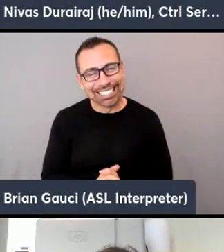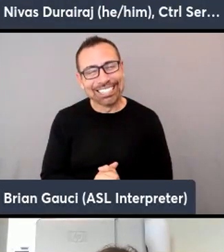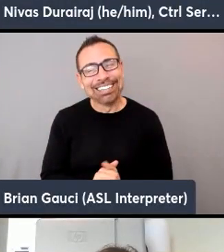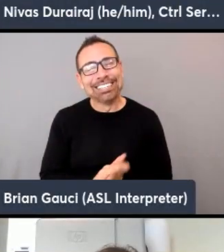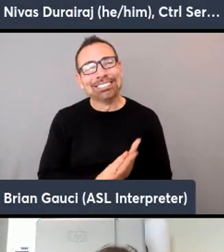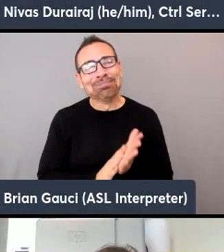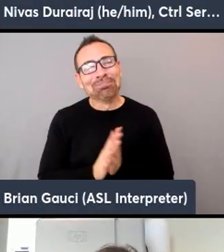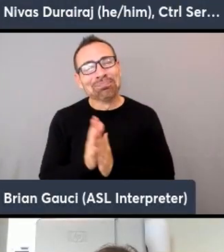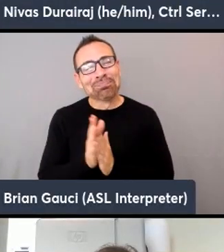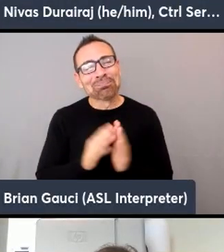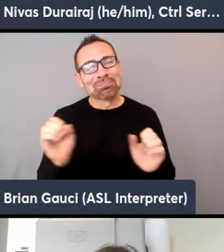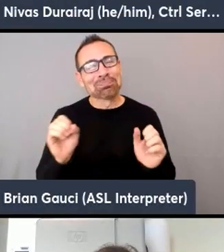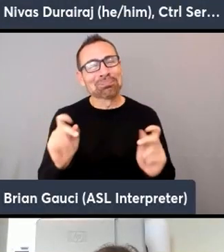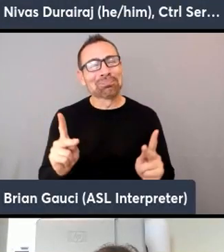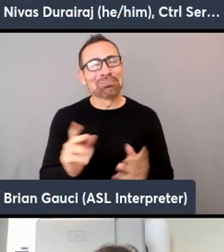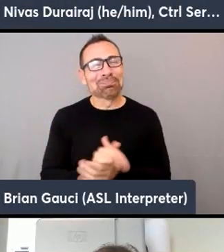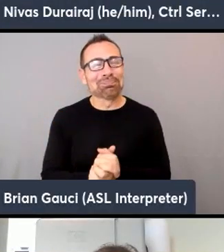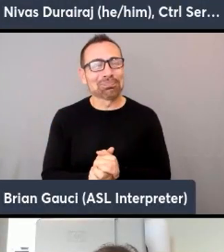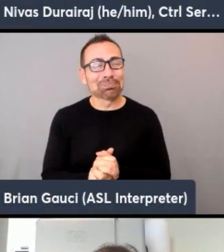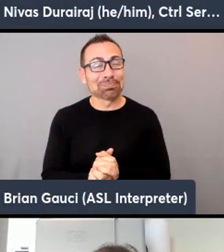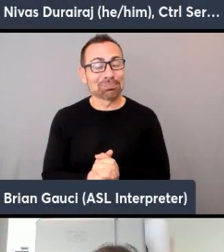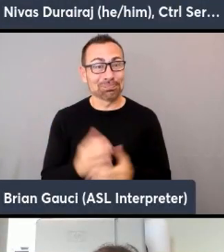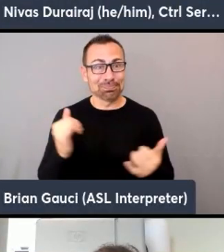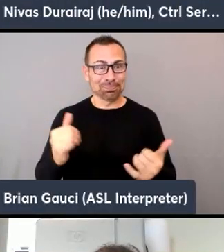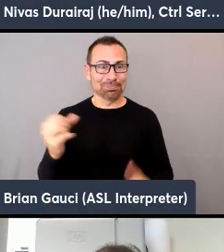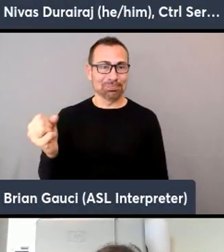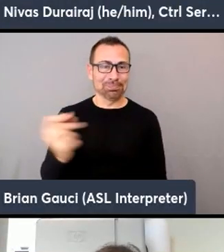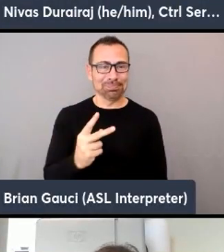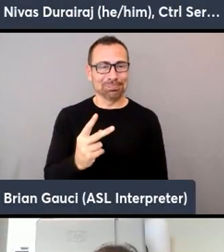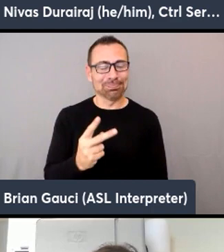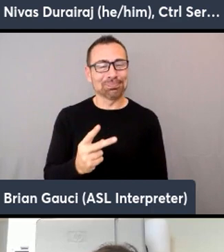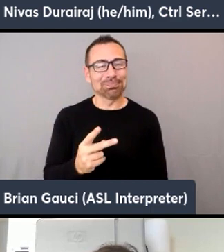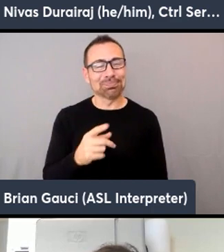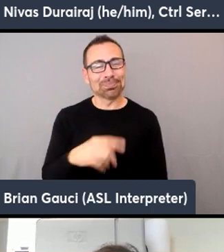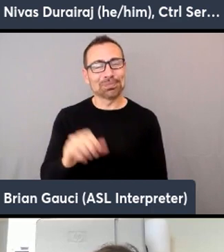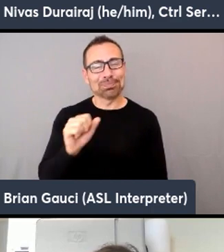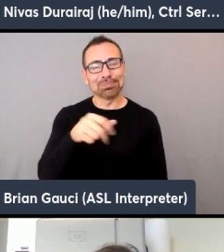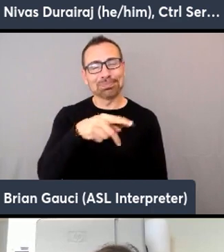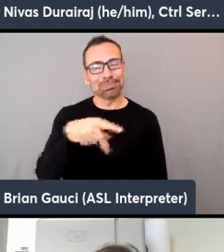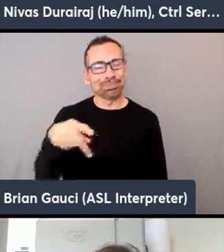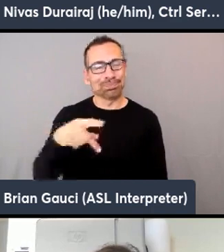Okay, so now let's go back to AppConfig.